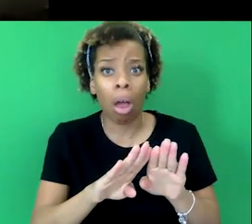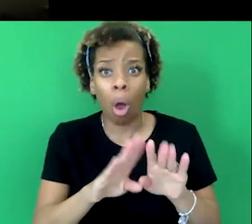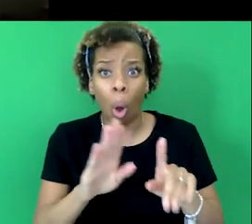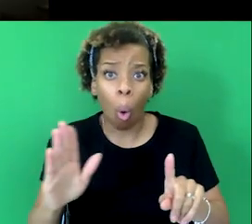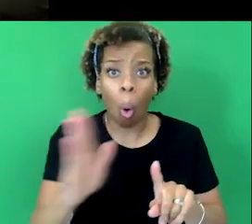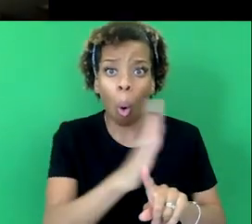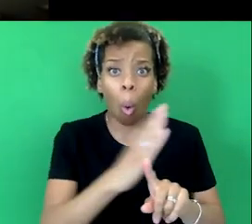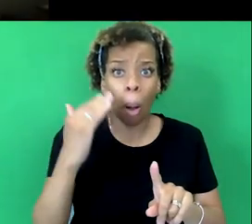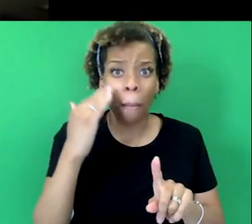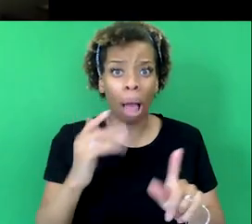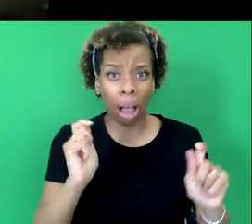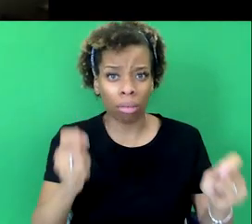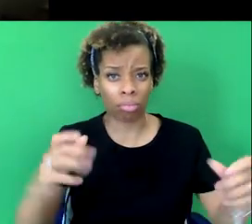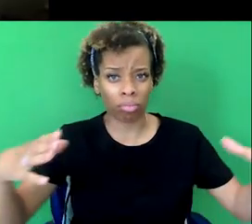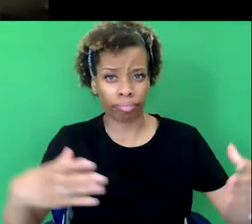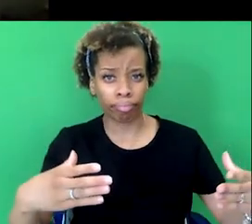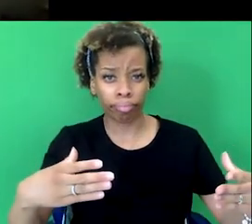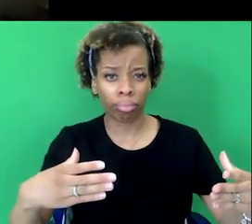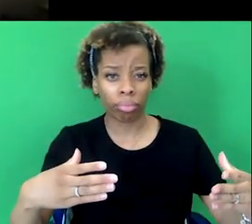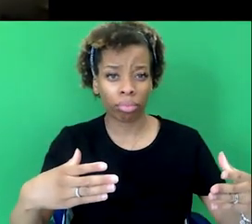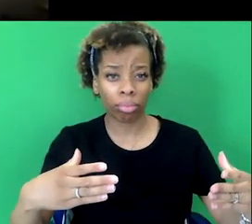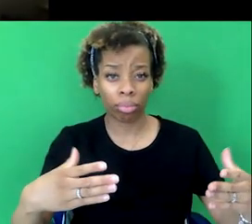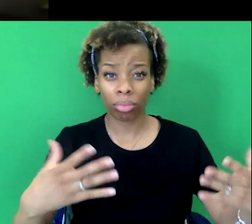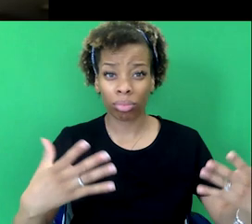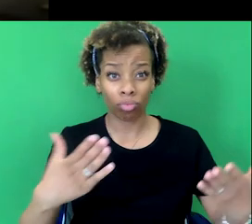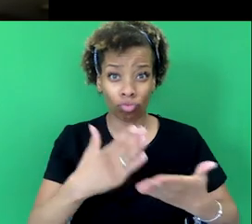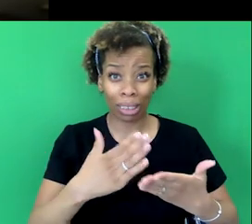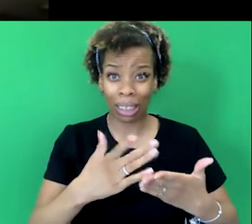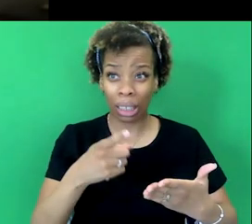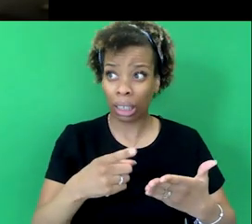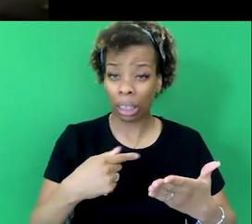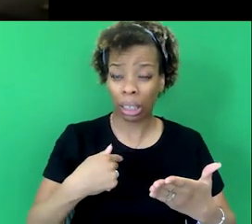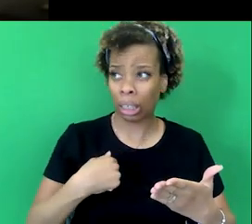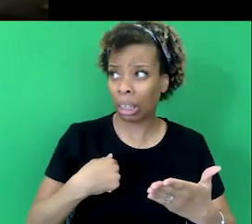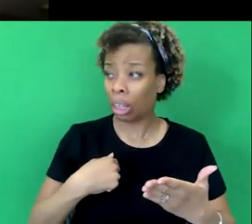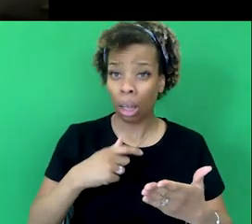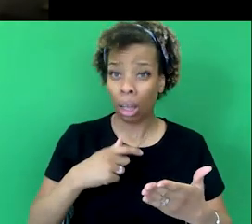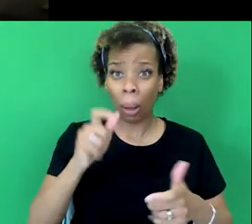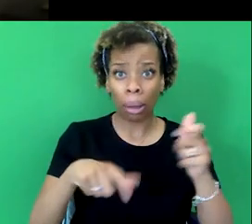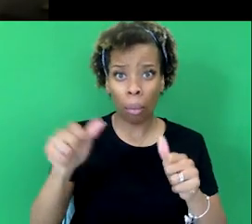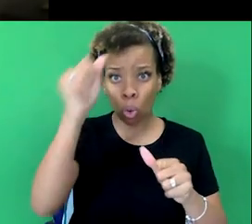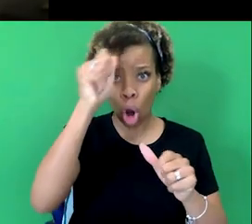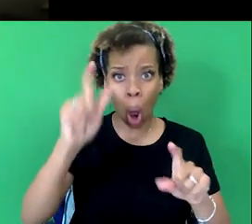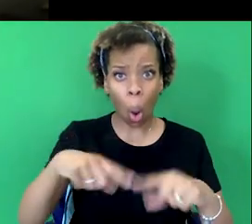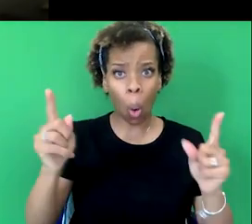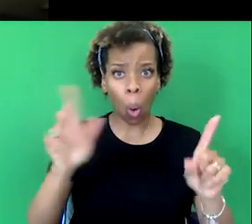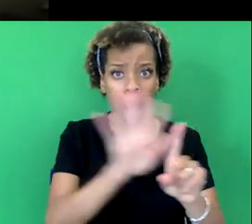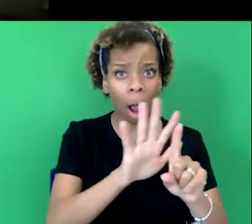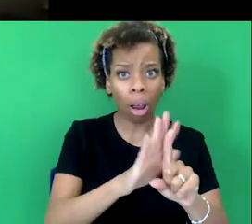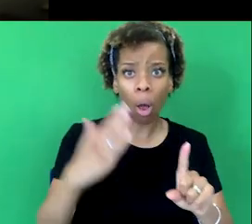people are this. Or, well, they hadn't even started thinking about themselves as white at that time. That was not, that didn't come for